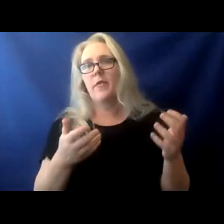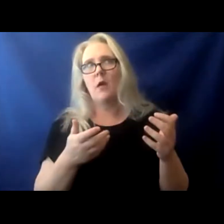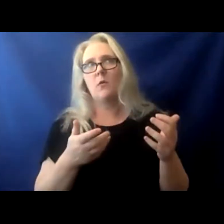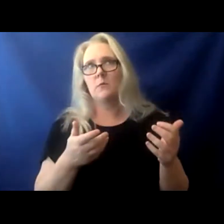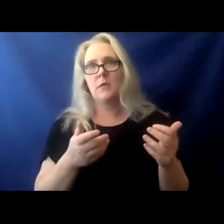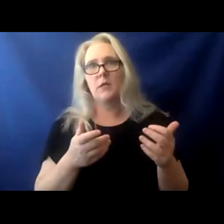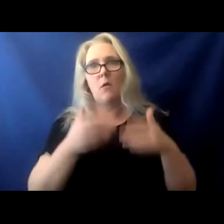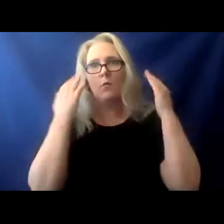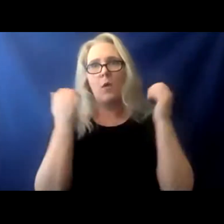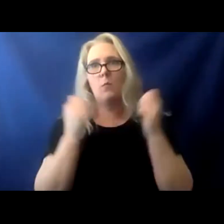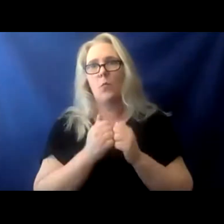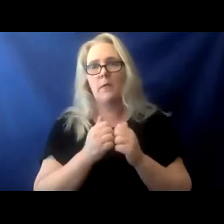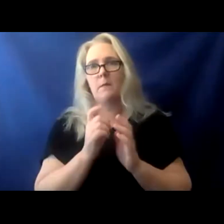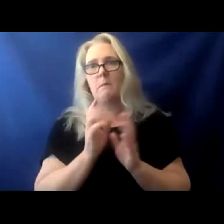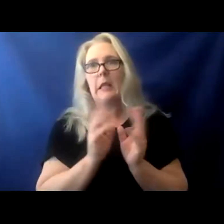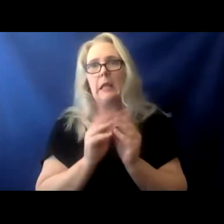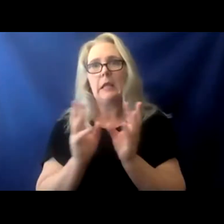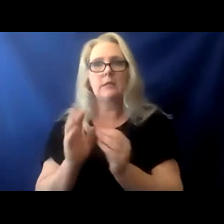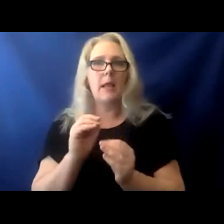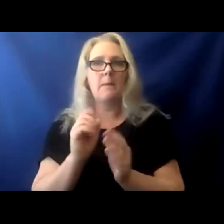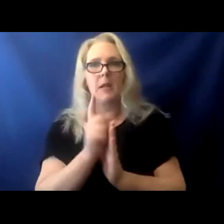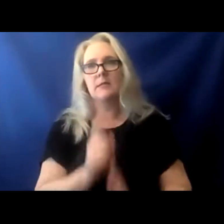and minutes.